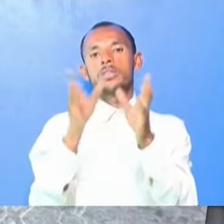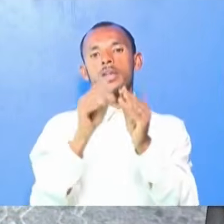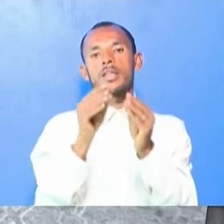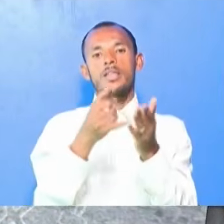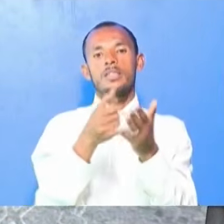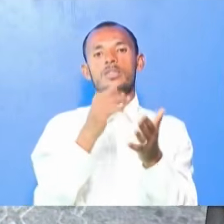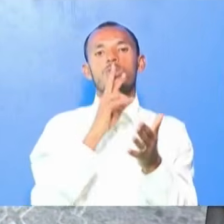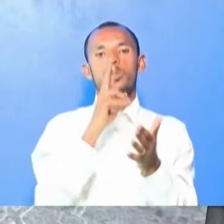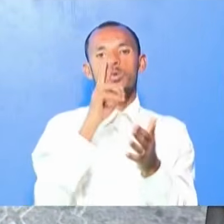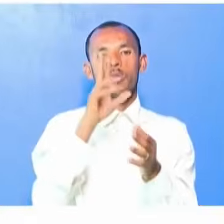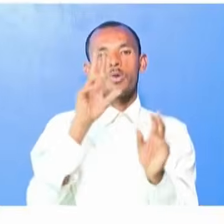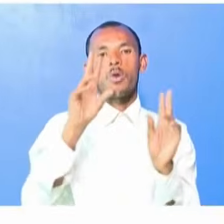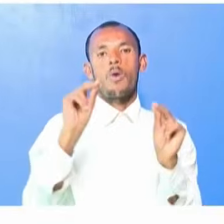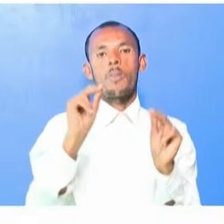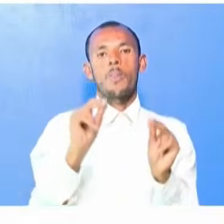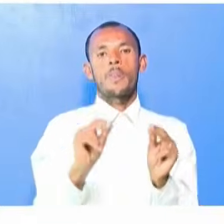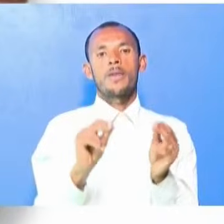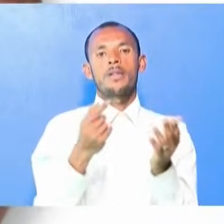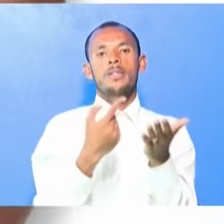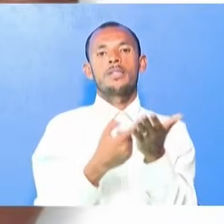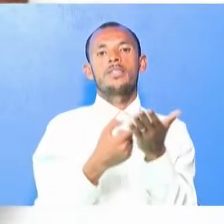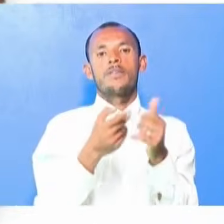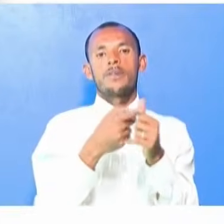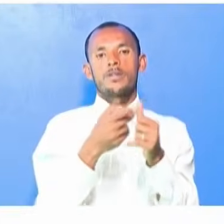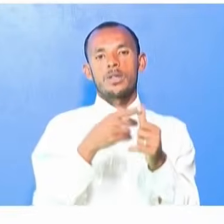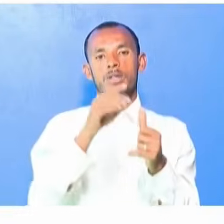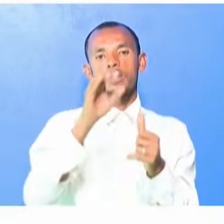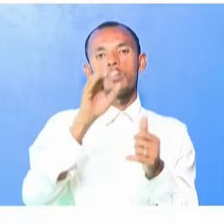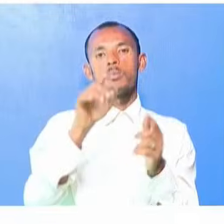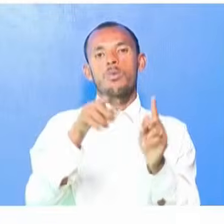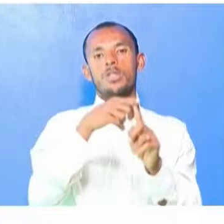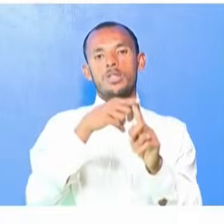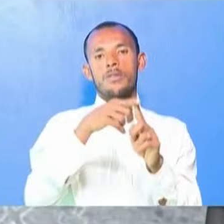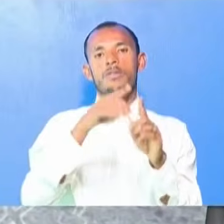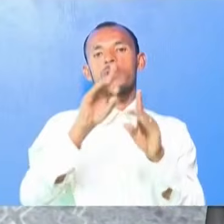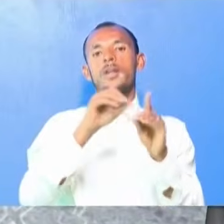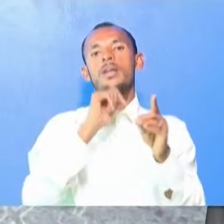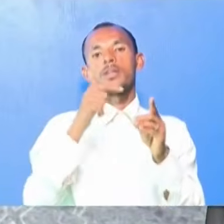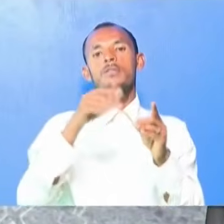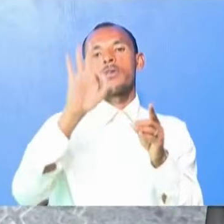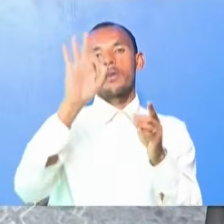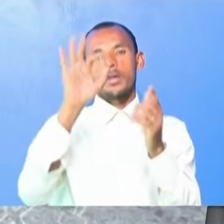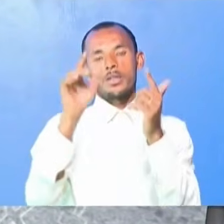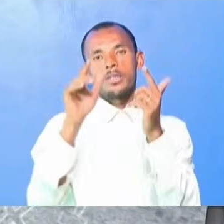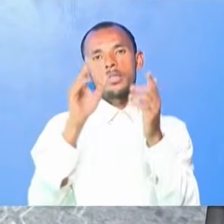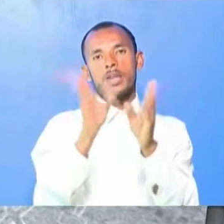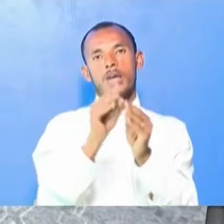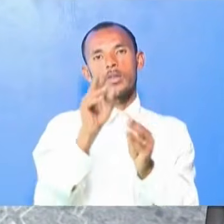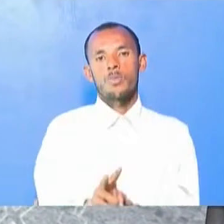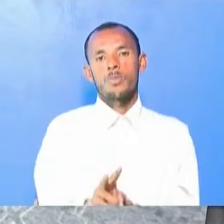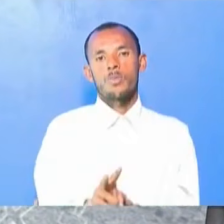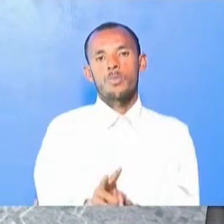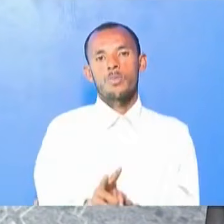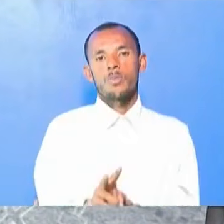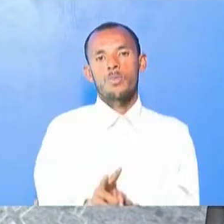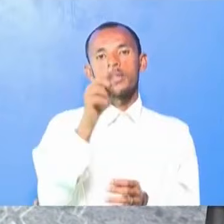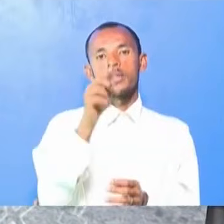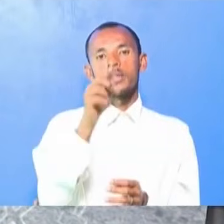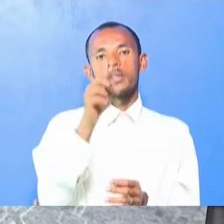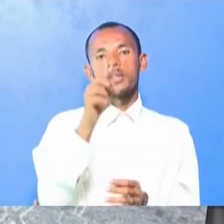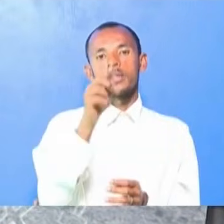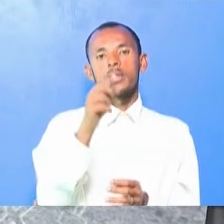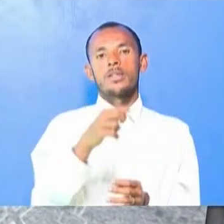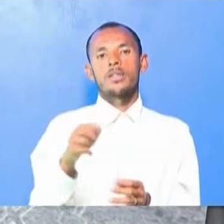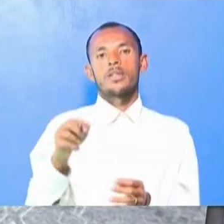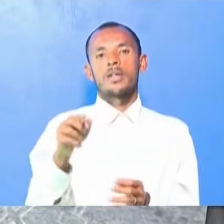not. For example, this positive and 0 numbers are not found in this set. Therefore, integer